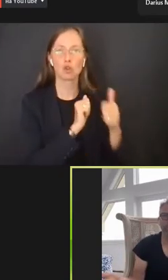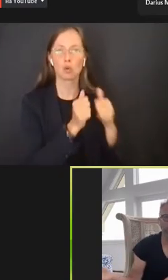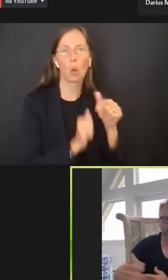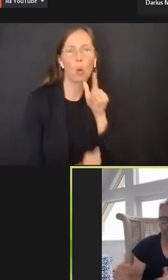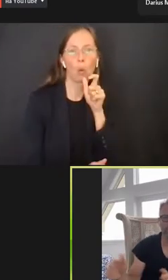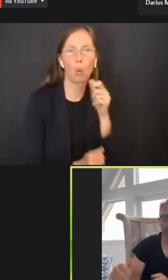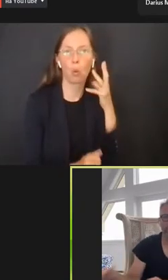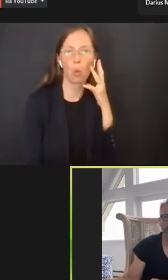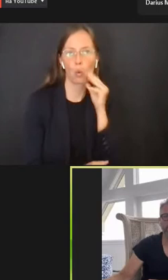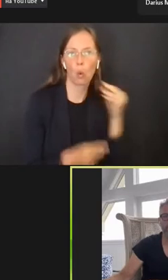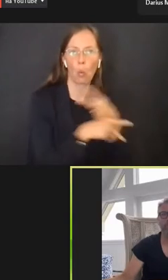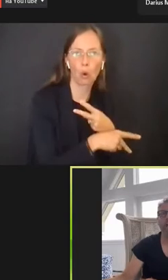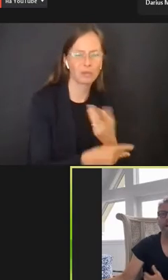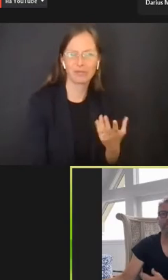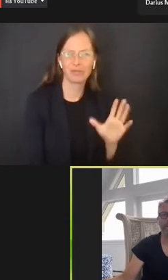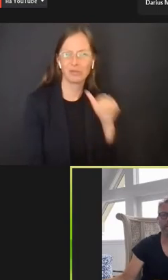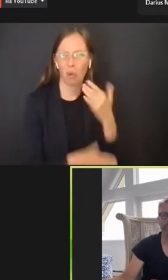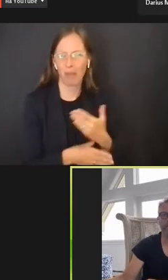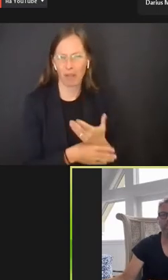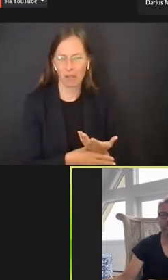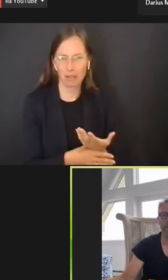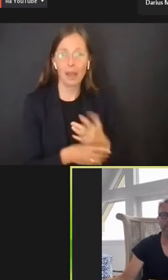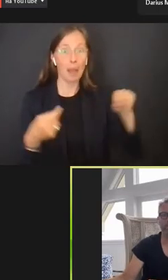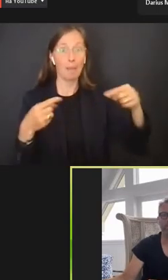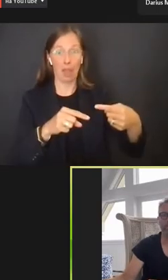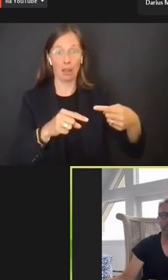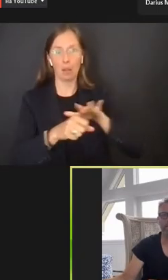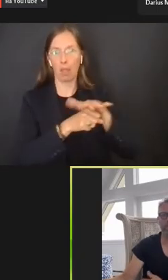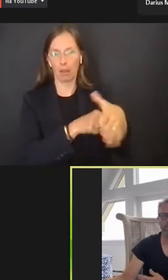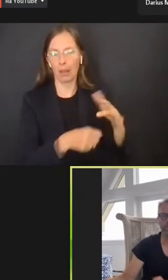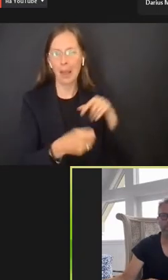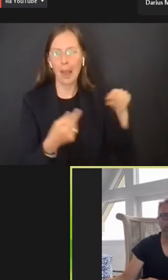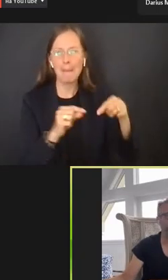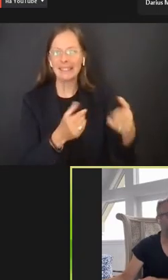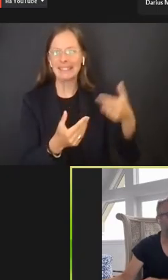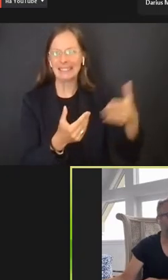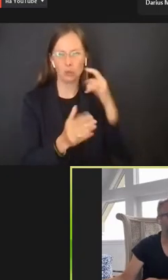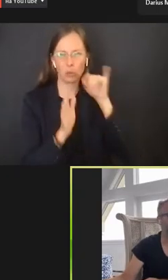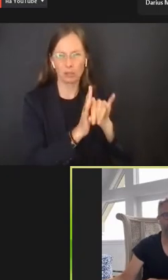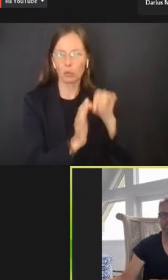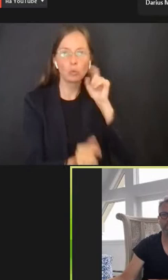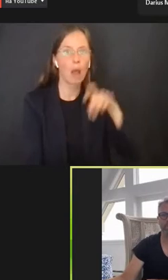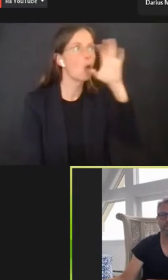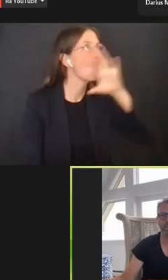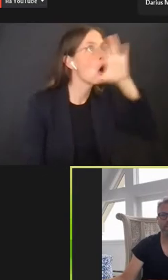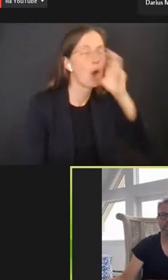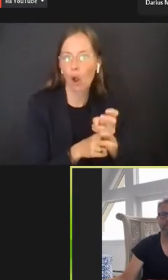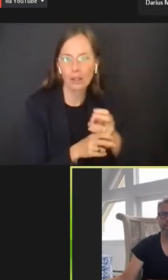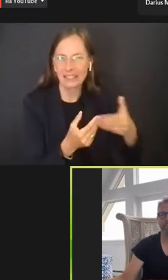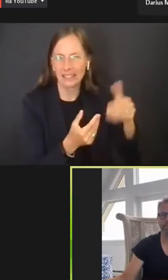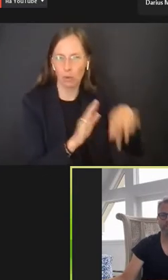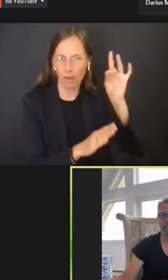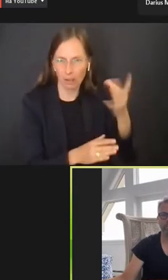know? Don't bother mm-hmm. with that. There's a lot of pain. Pain's low-hanging fruit. I agree with you. You don't have to look for it.